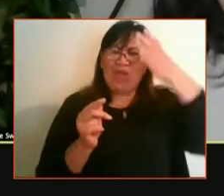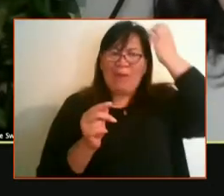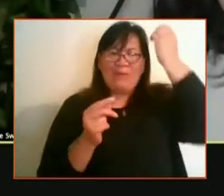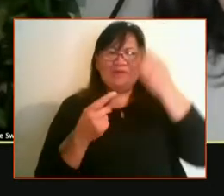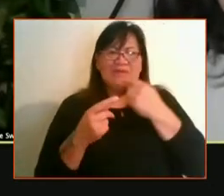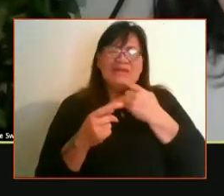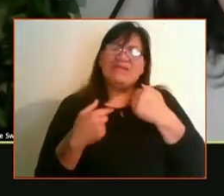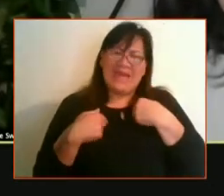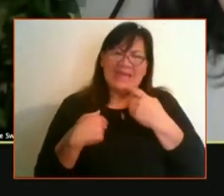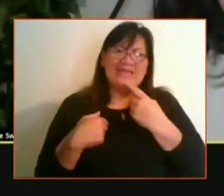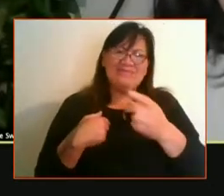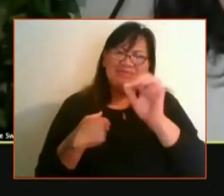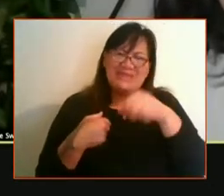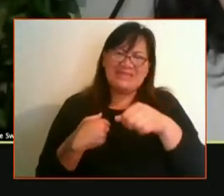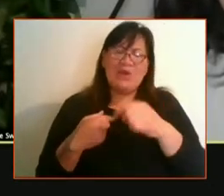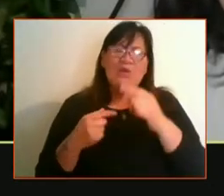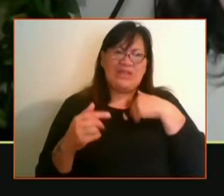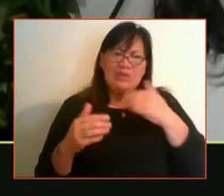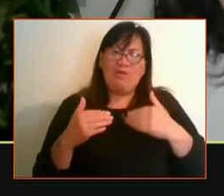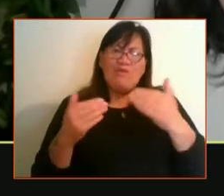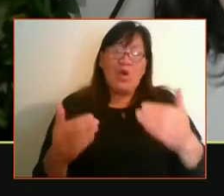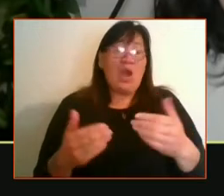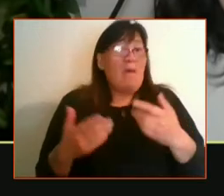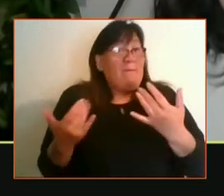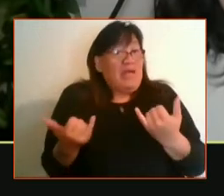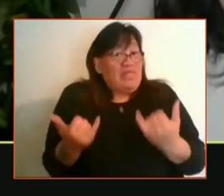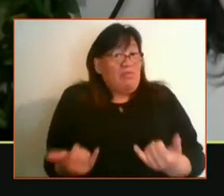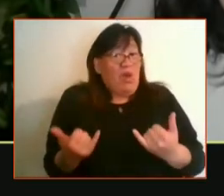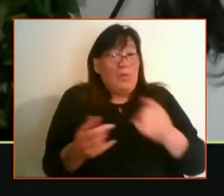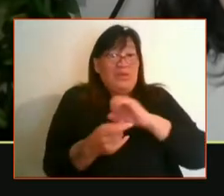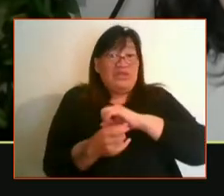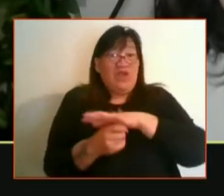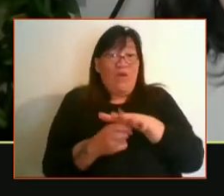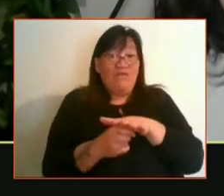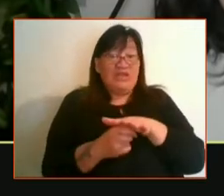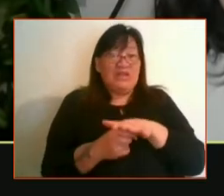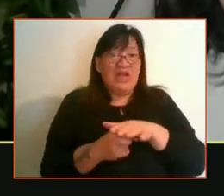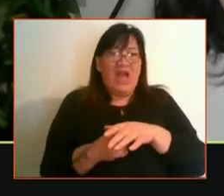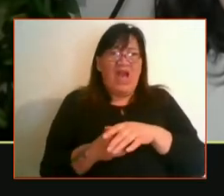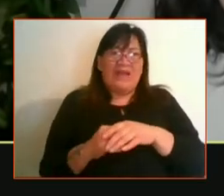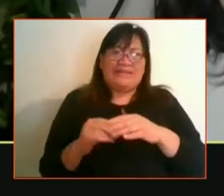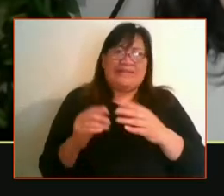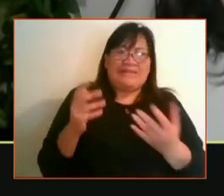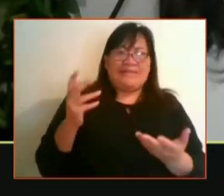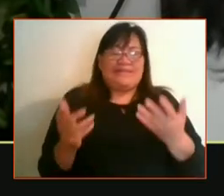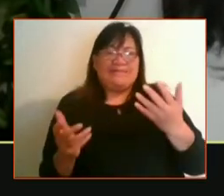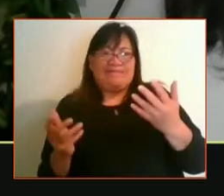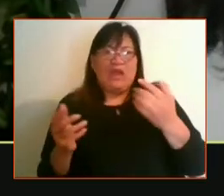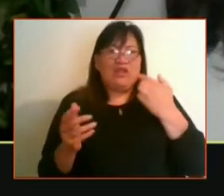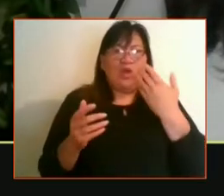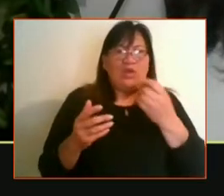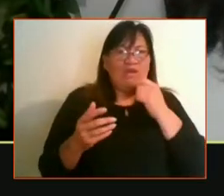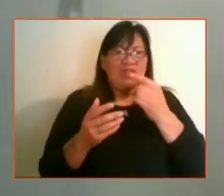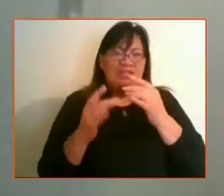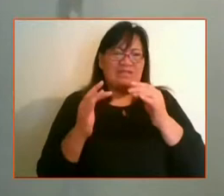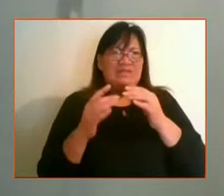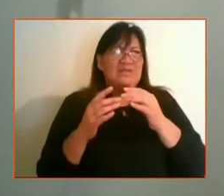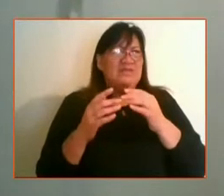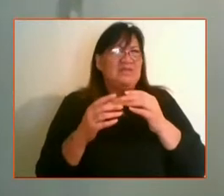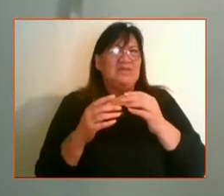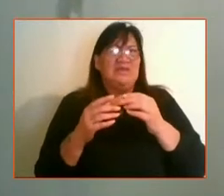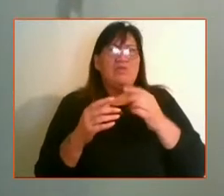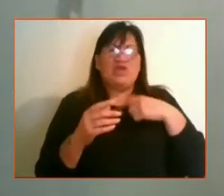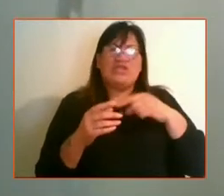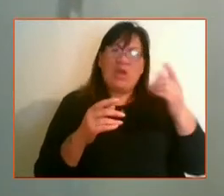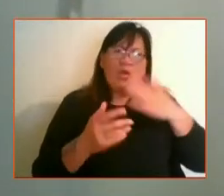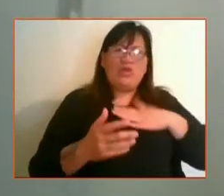forward. But in this COVID context, I don't know if this is front of mind for our artists and arts organisations as they're looking to survive